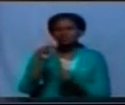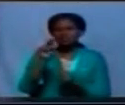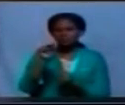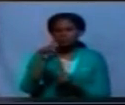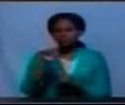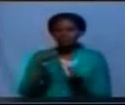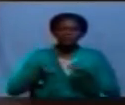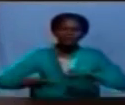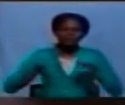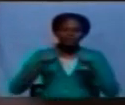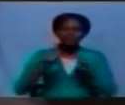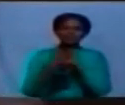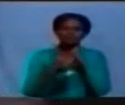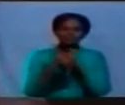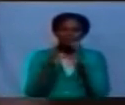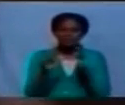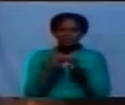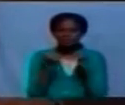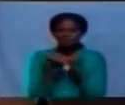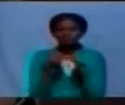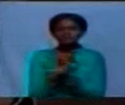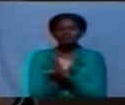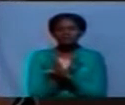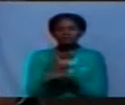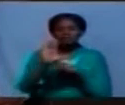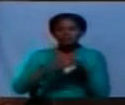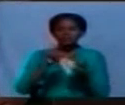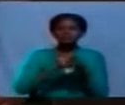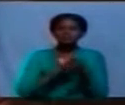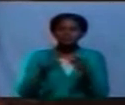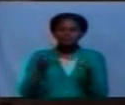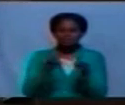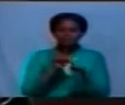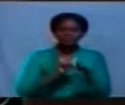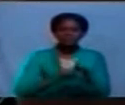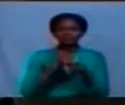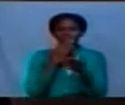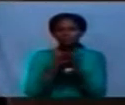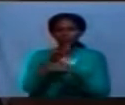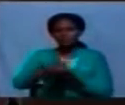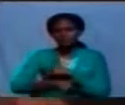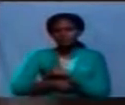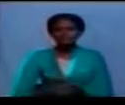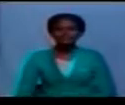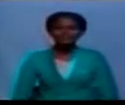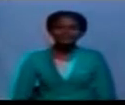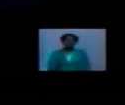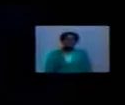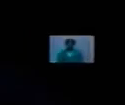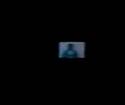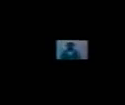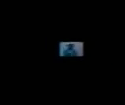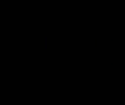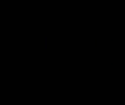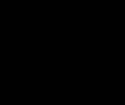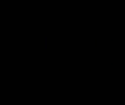the Chief Executive Officer of the Bankers Association of Zambia. I'll be back next week at the same time. Pleasant viewing.